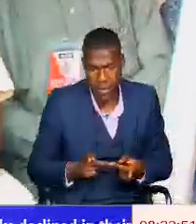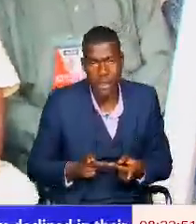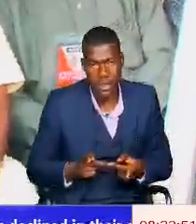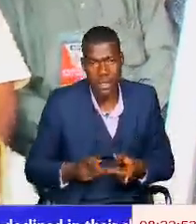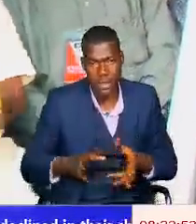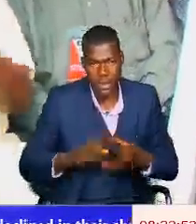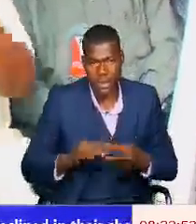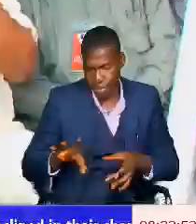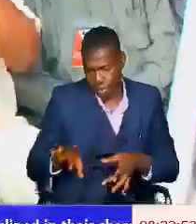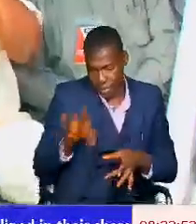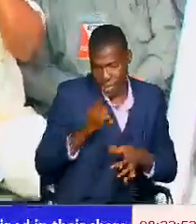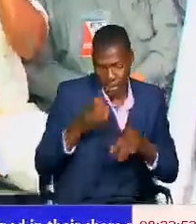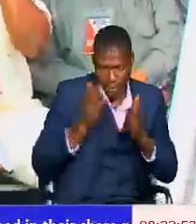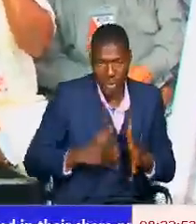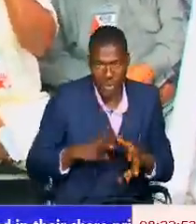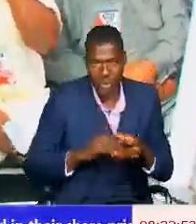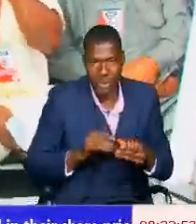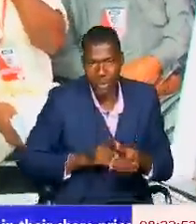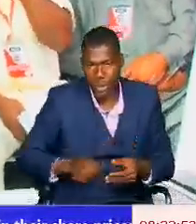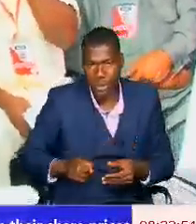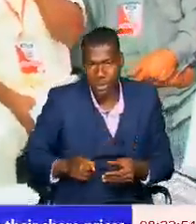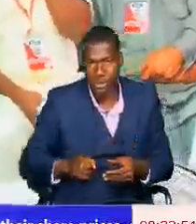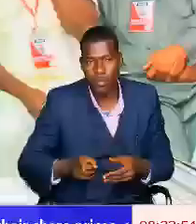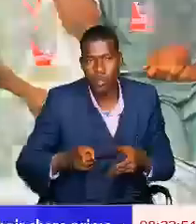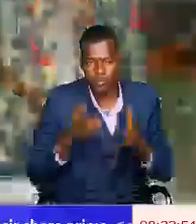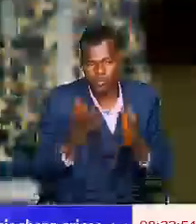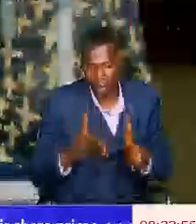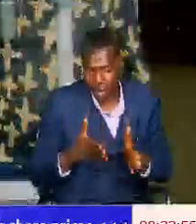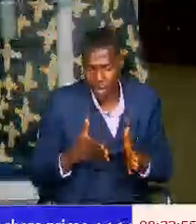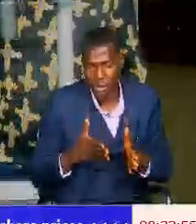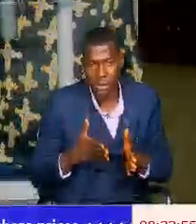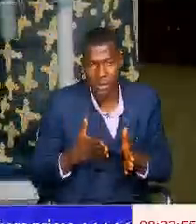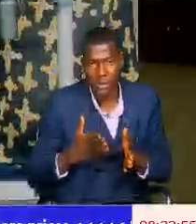I don't know what I don't understand. For your pocket,